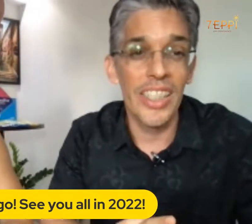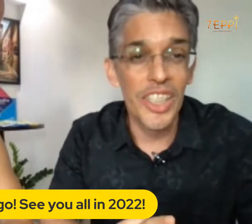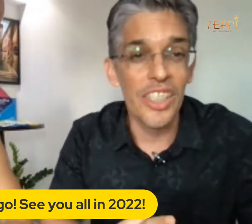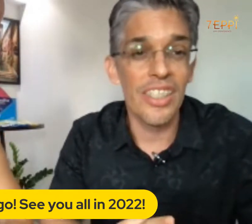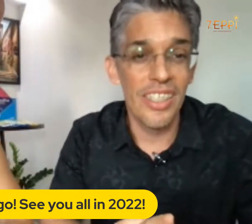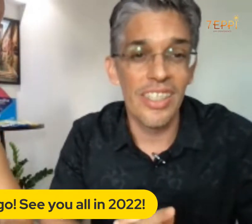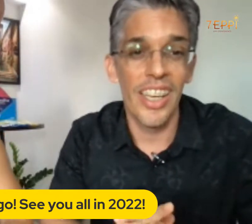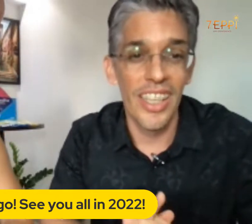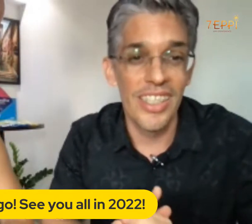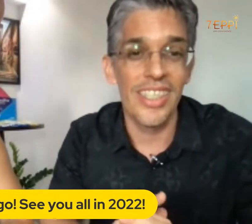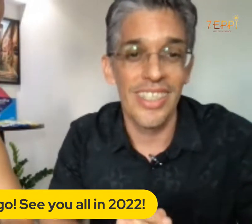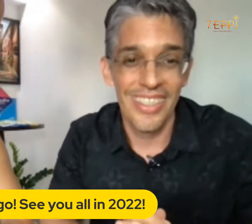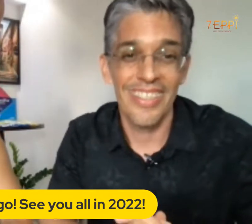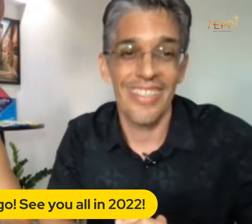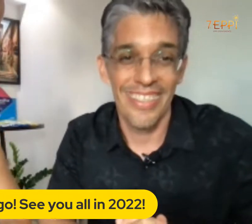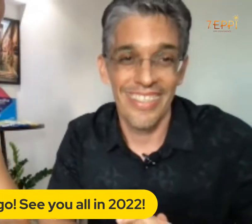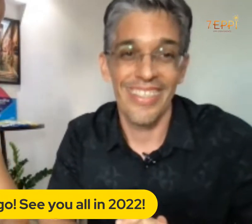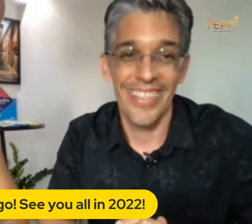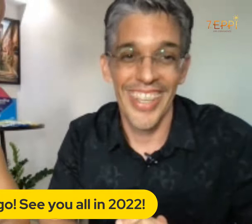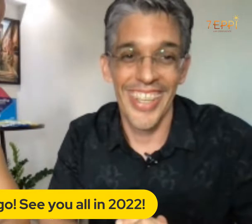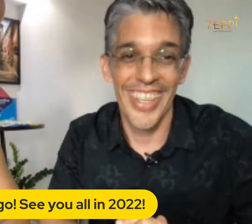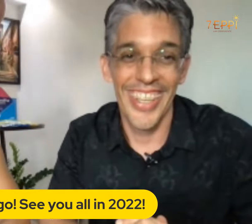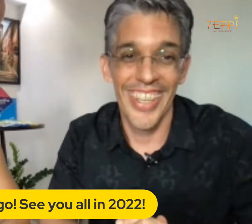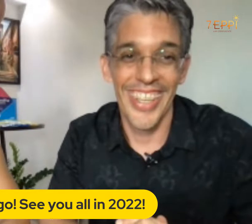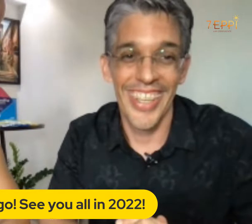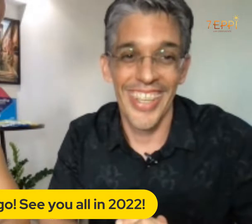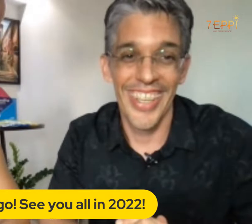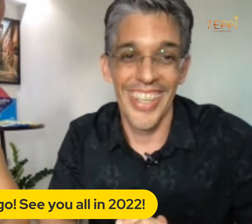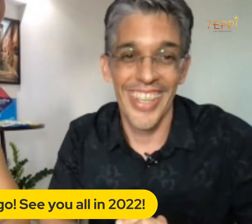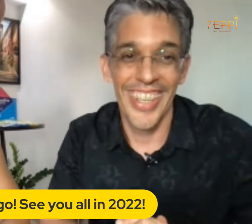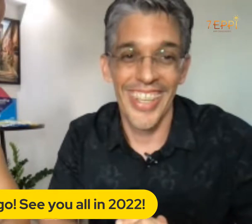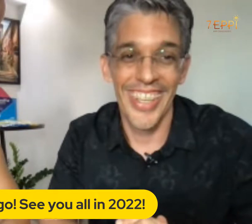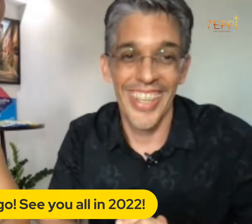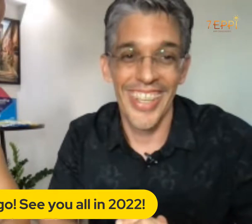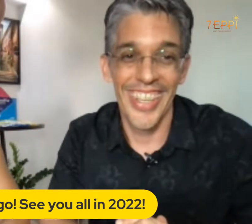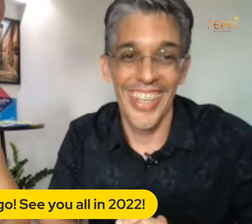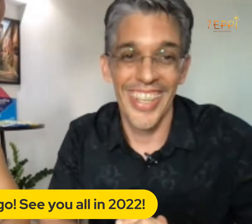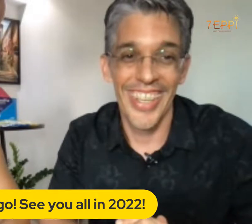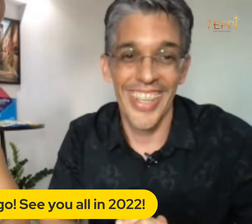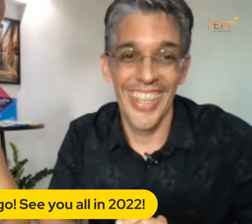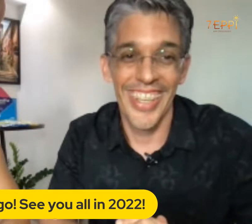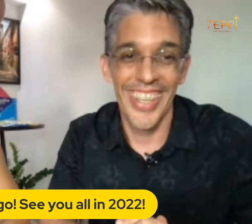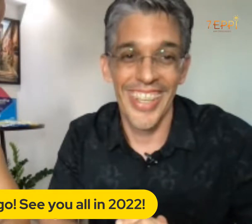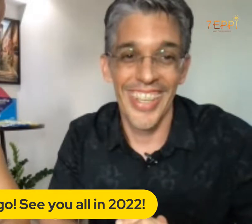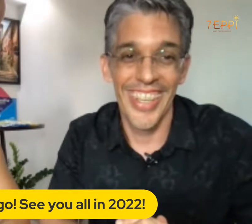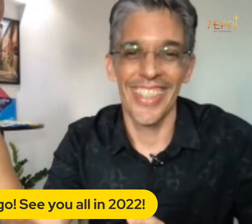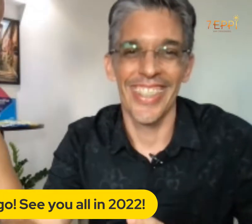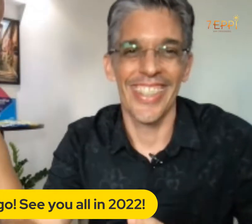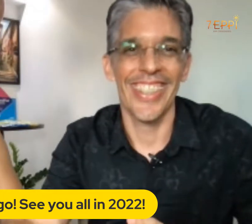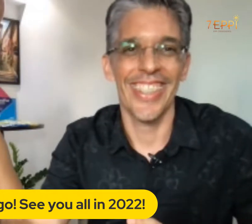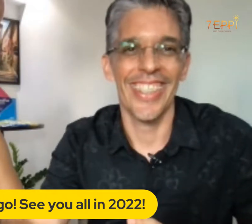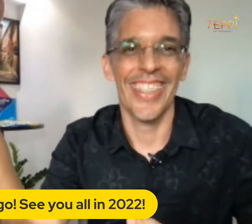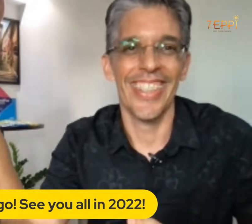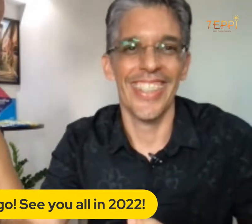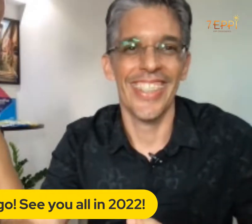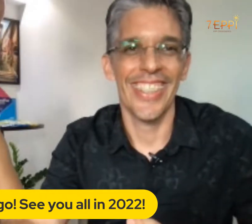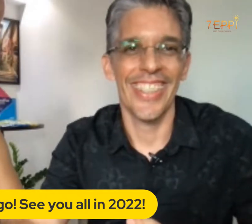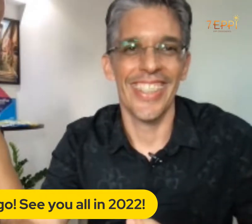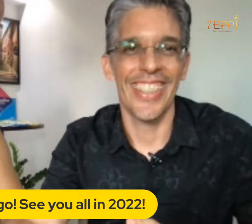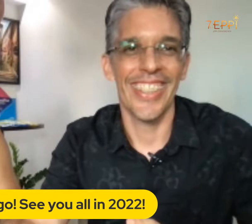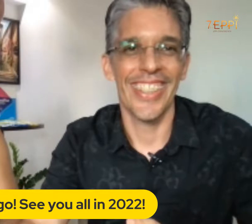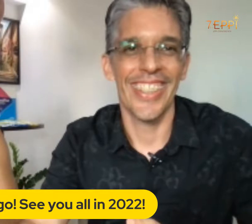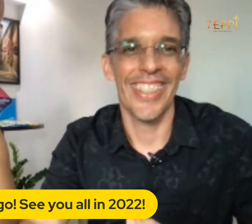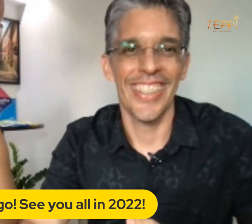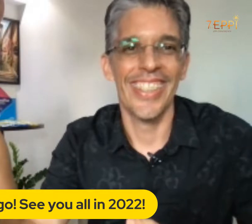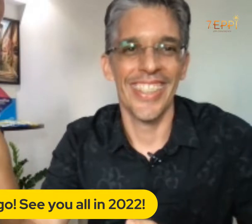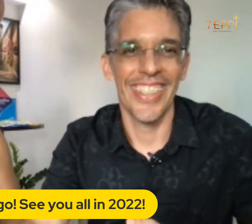online editions. Once upon a time, right? I would like to thank everyone that